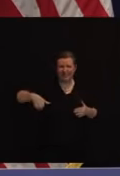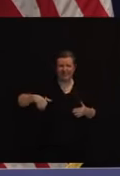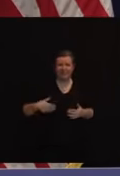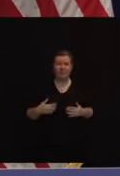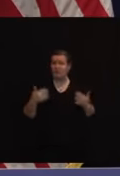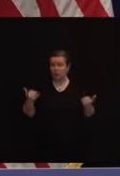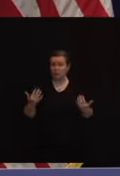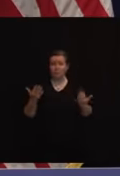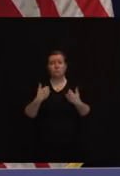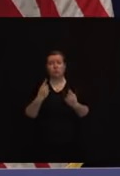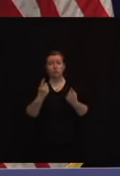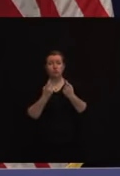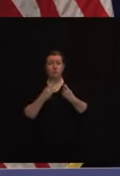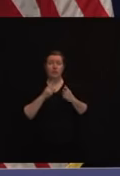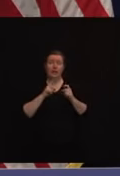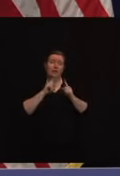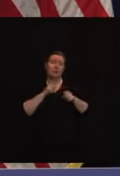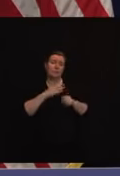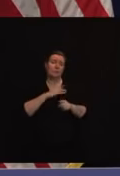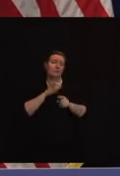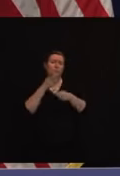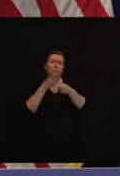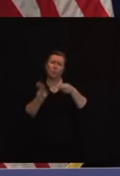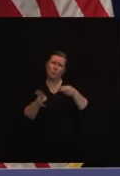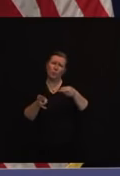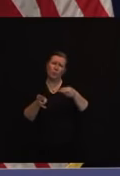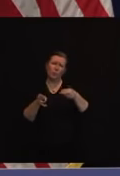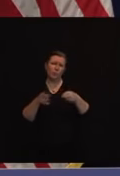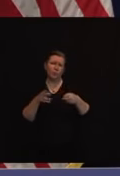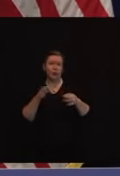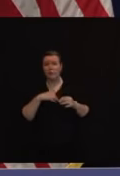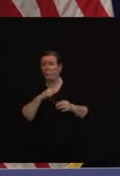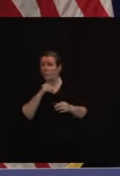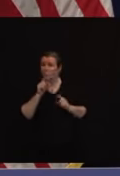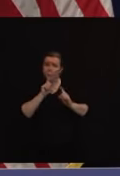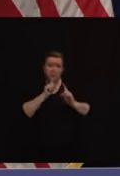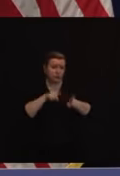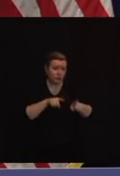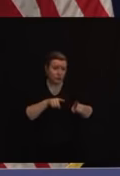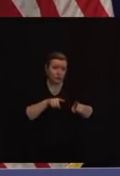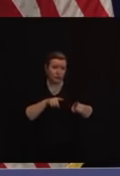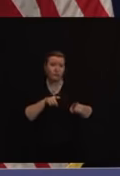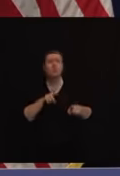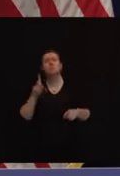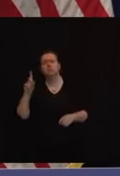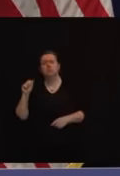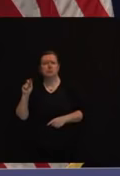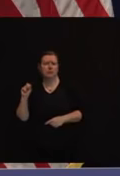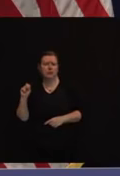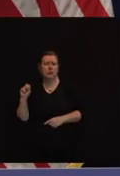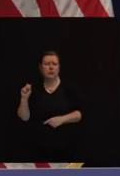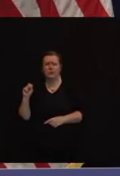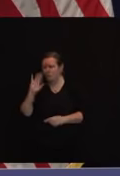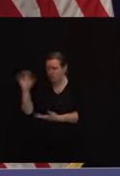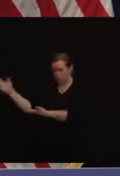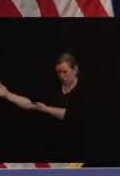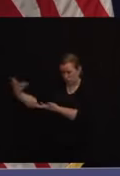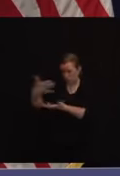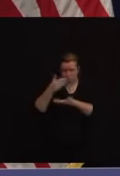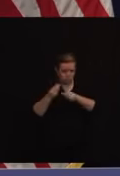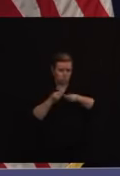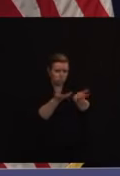could bear with us. I promise you, if we don't get to you, Dan and team will follow up with you. Matt Placken, as advertised earlier, has joined